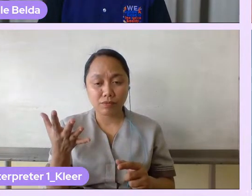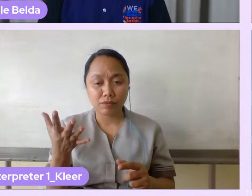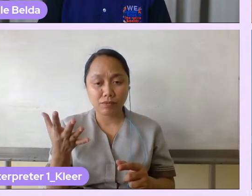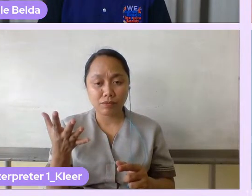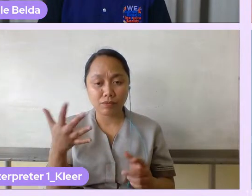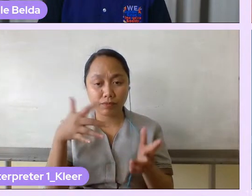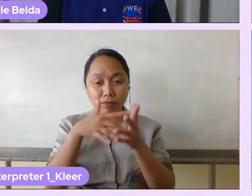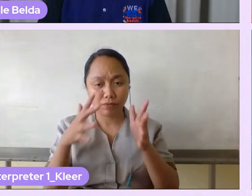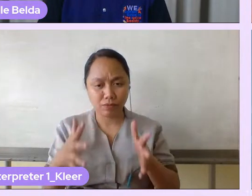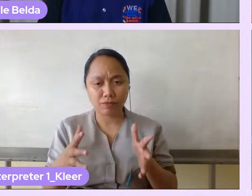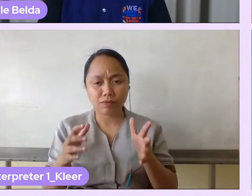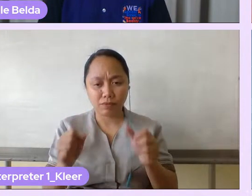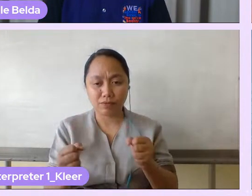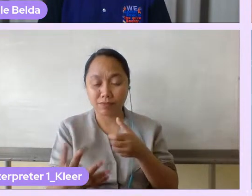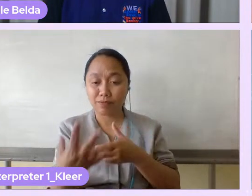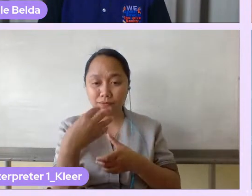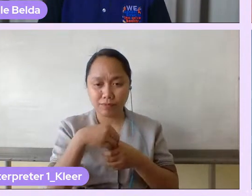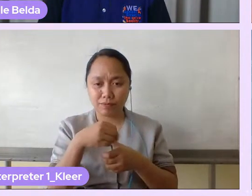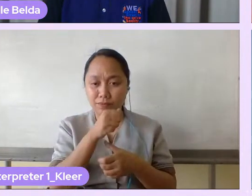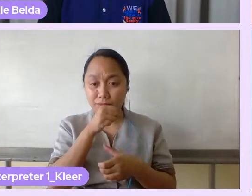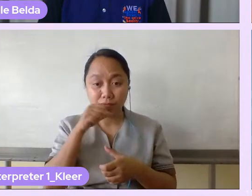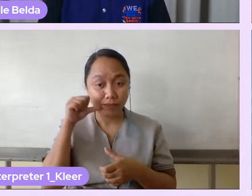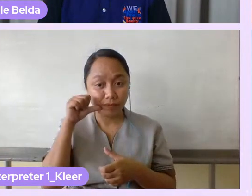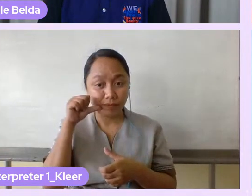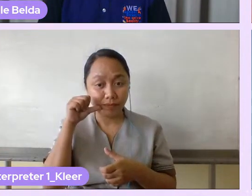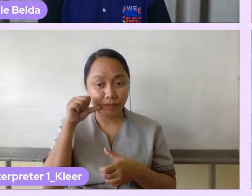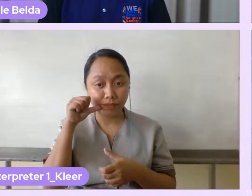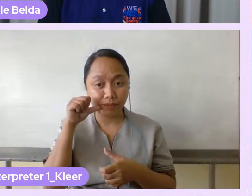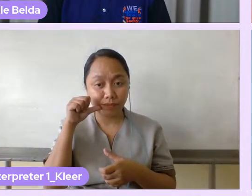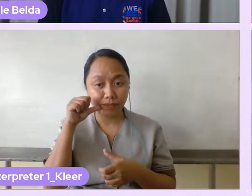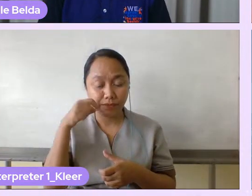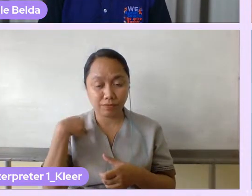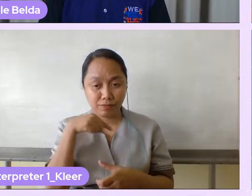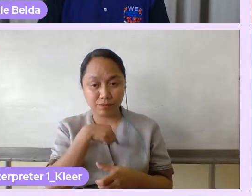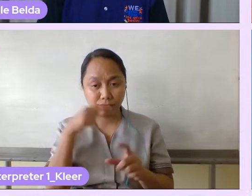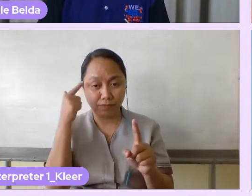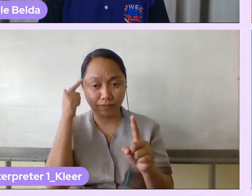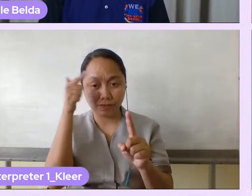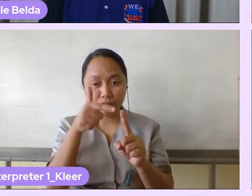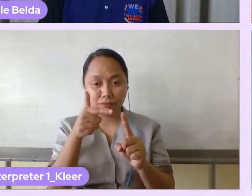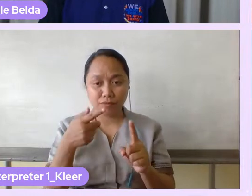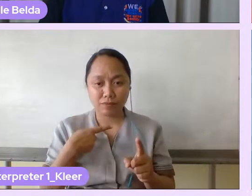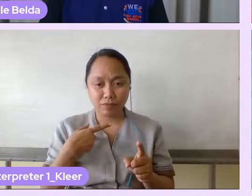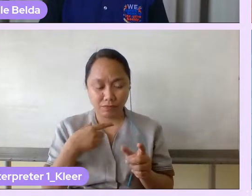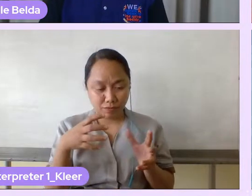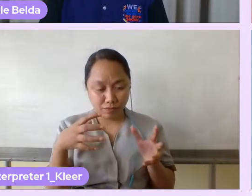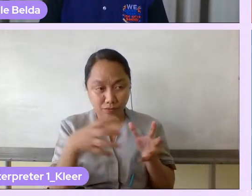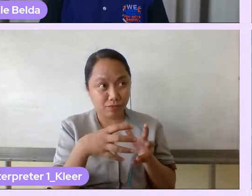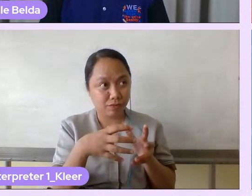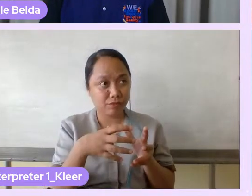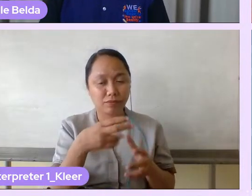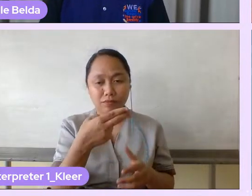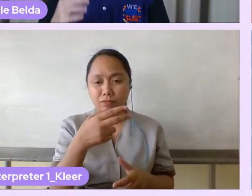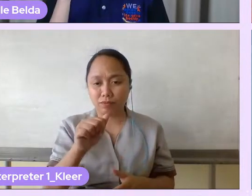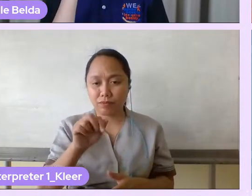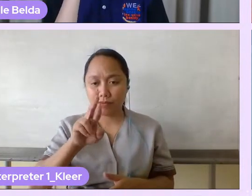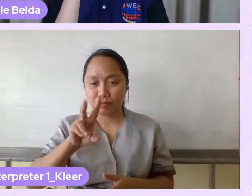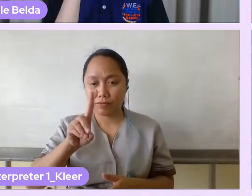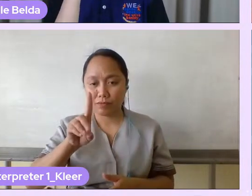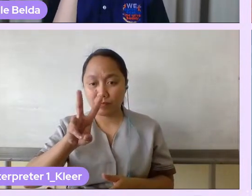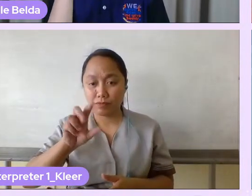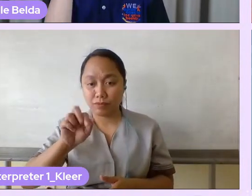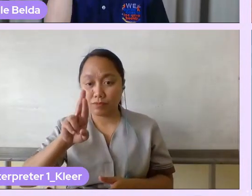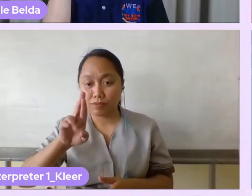our aim is a small-scale plant phenotyping hardware where they can use